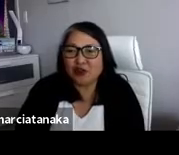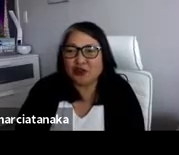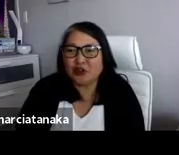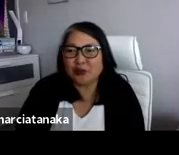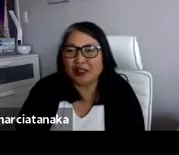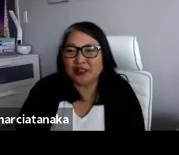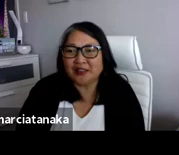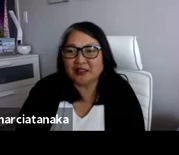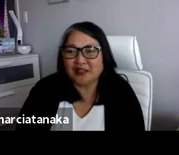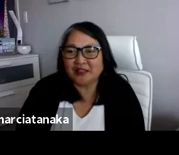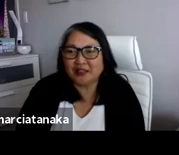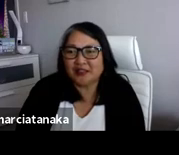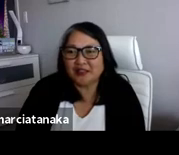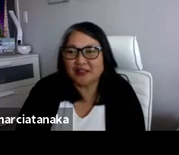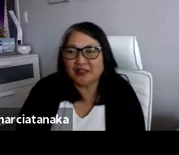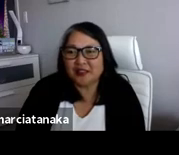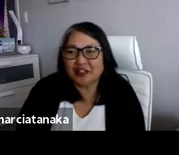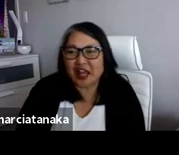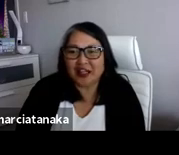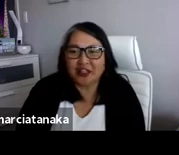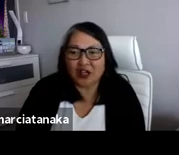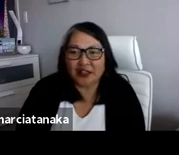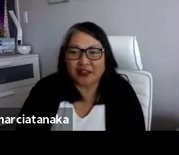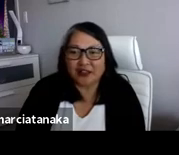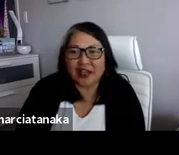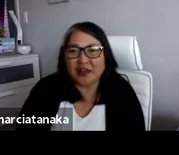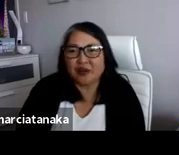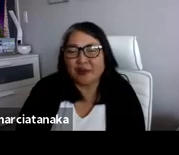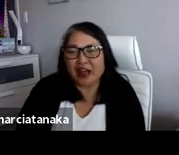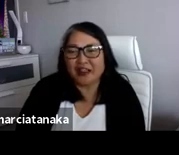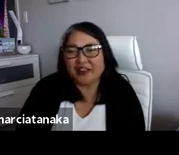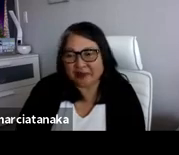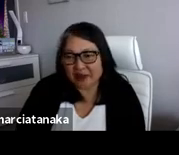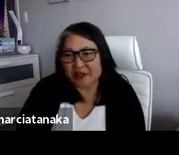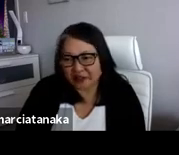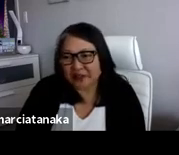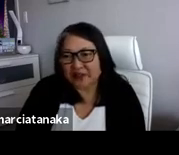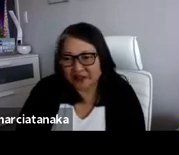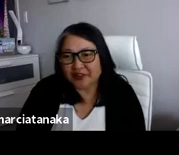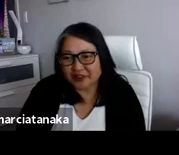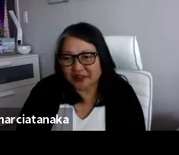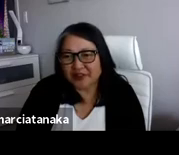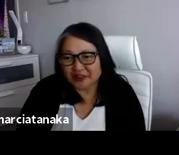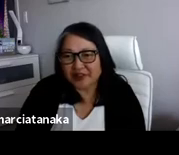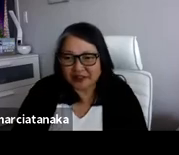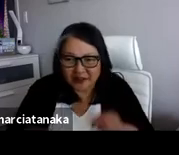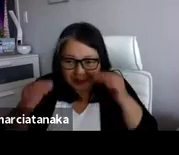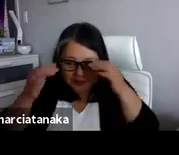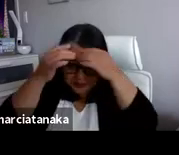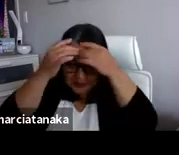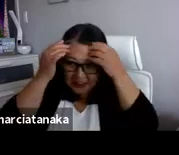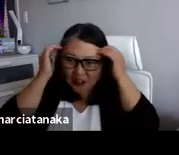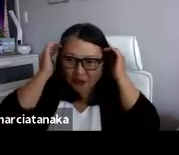we're closed for 2 months, July and August, and then we're back in September.